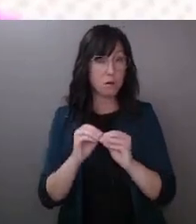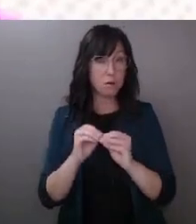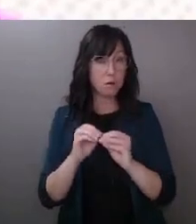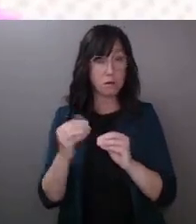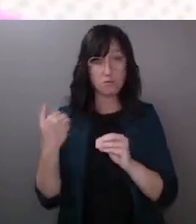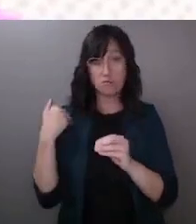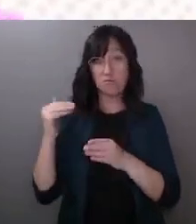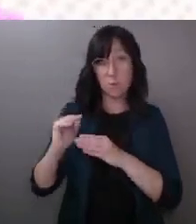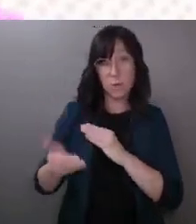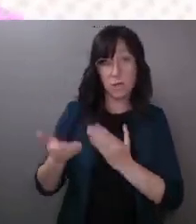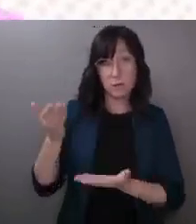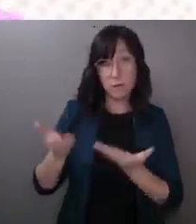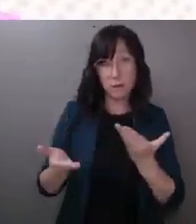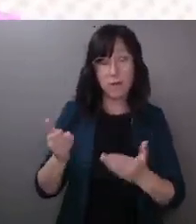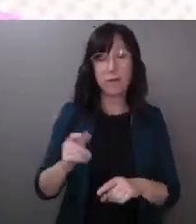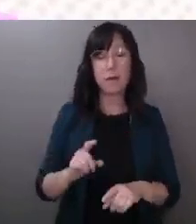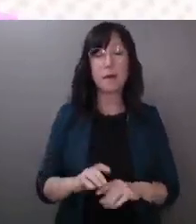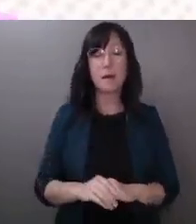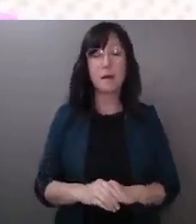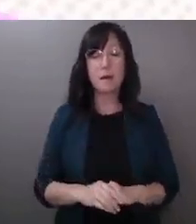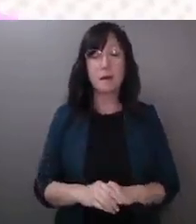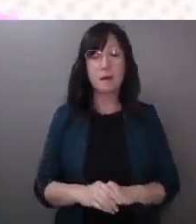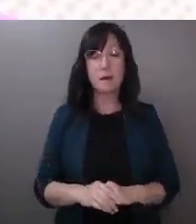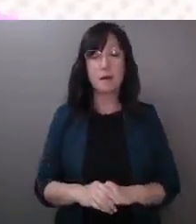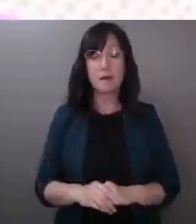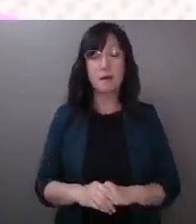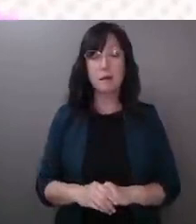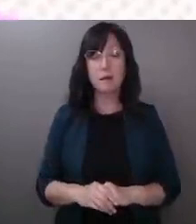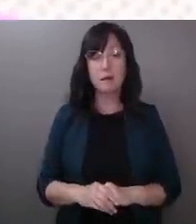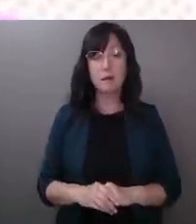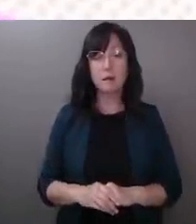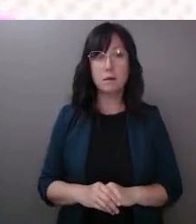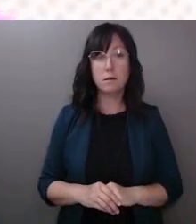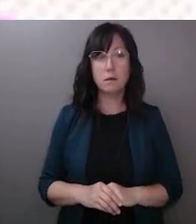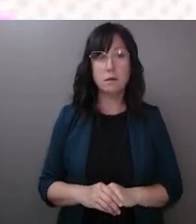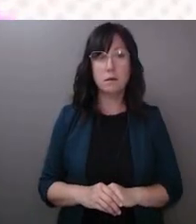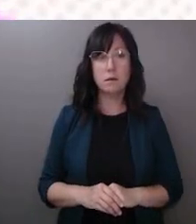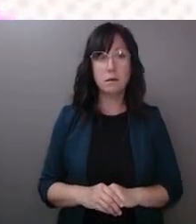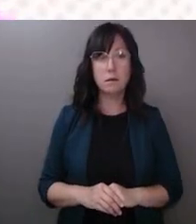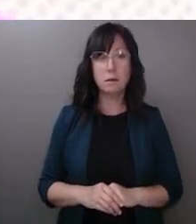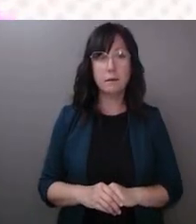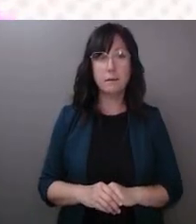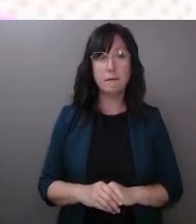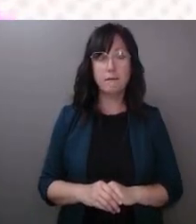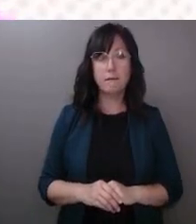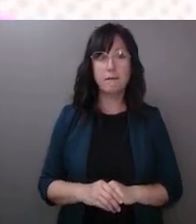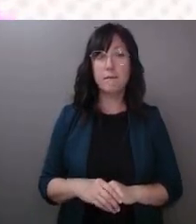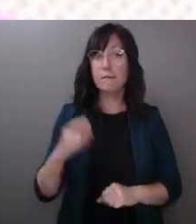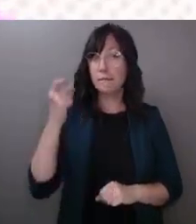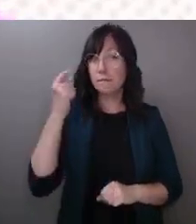weekend. The thing is, the shuttle that we had put in place,